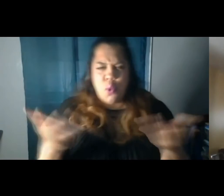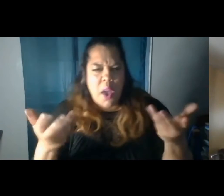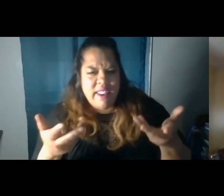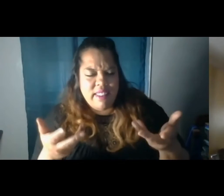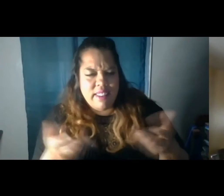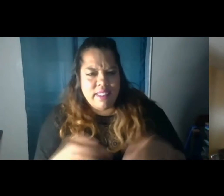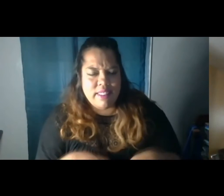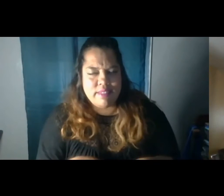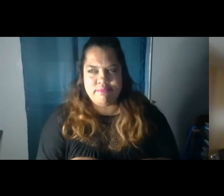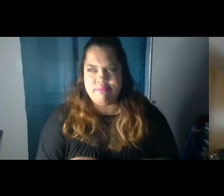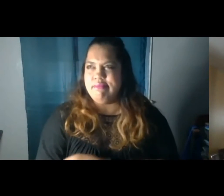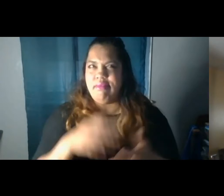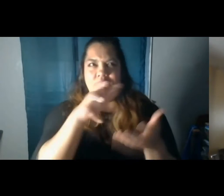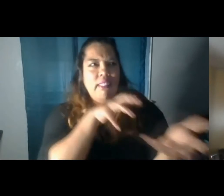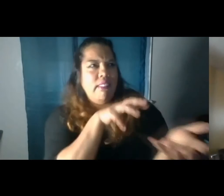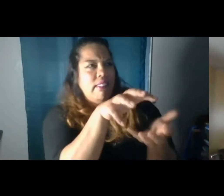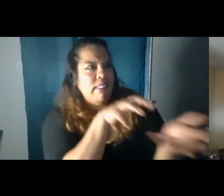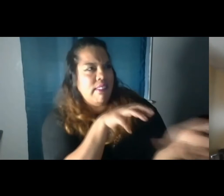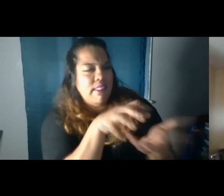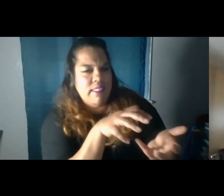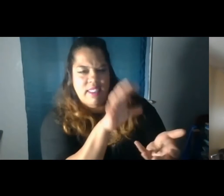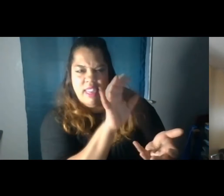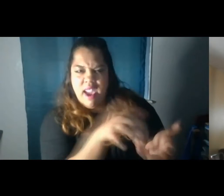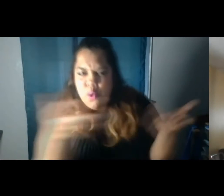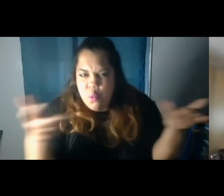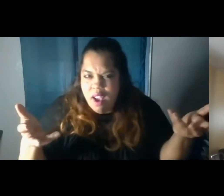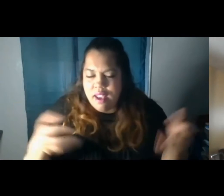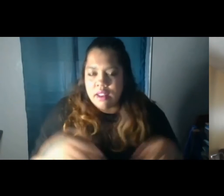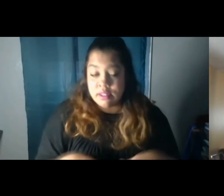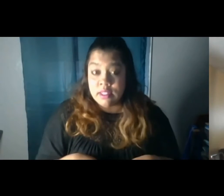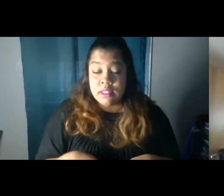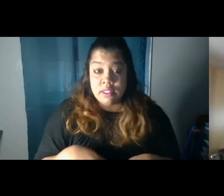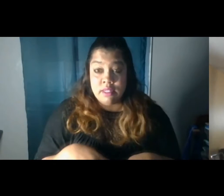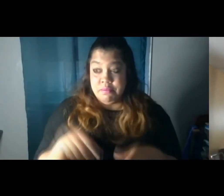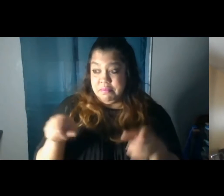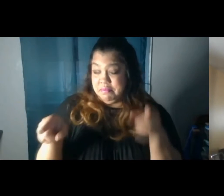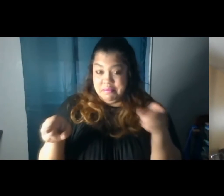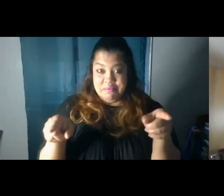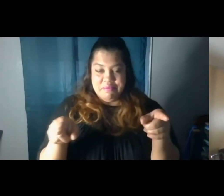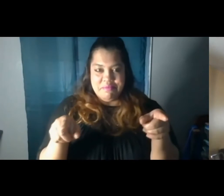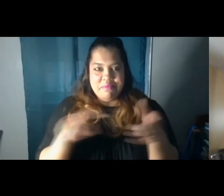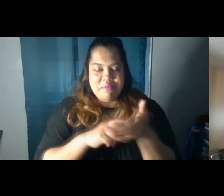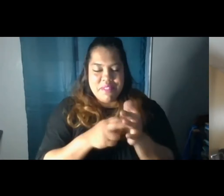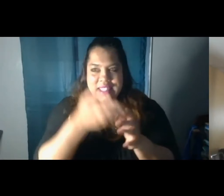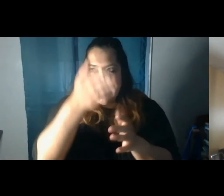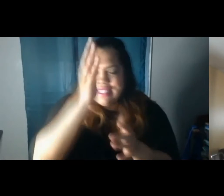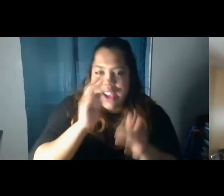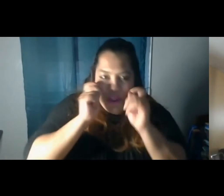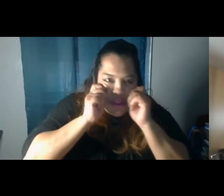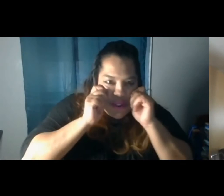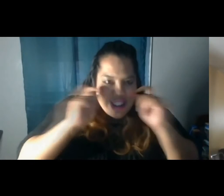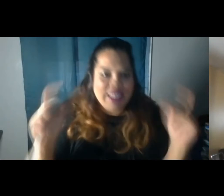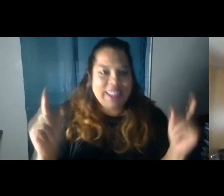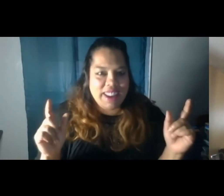What is laughter? It is God waking up, Oh, it is